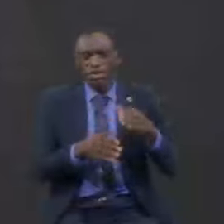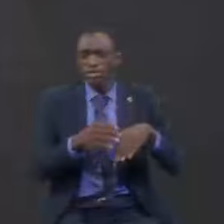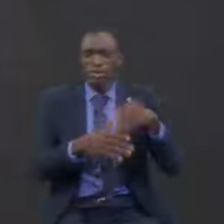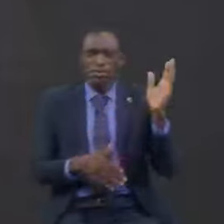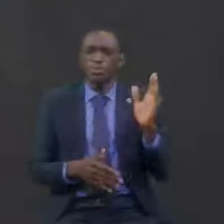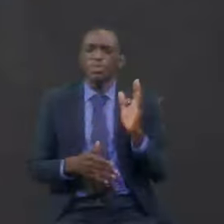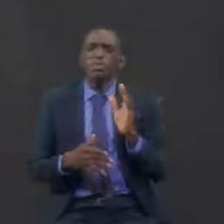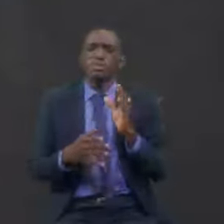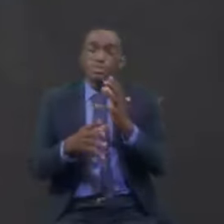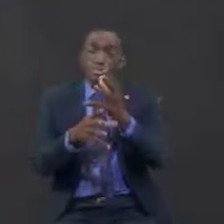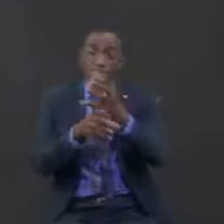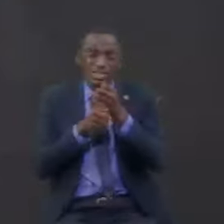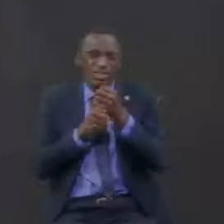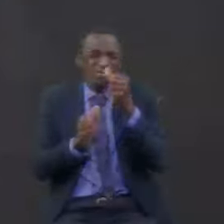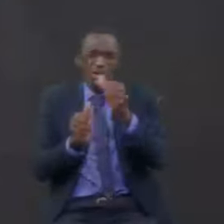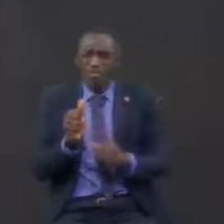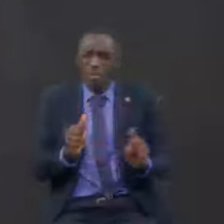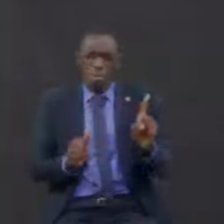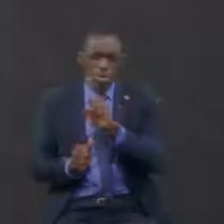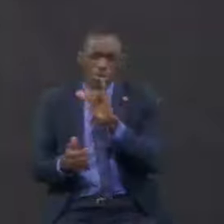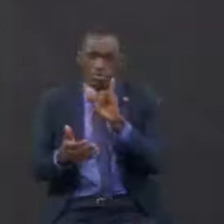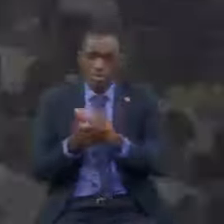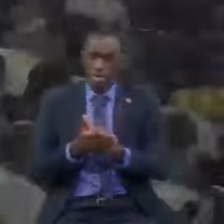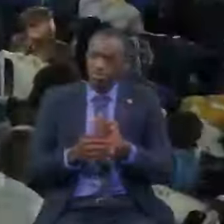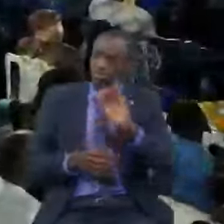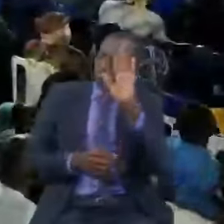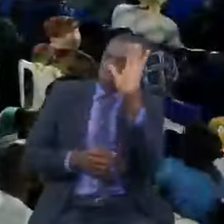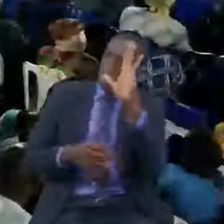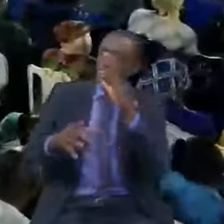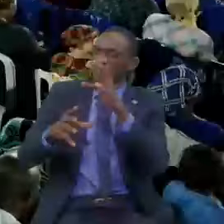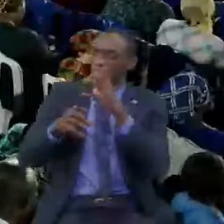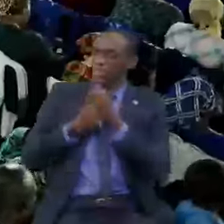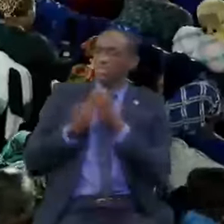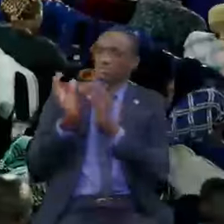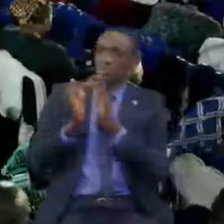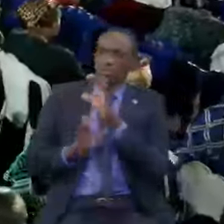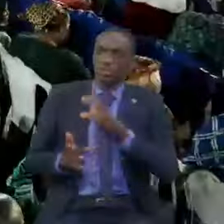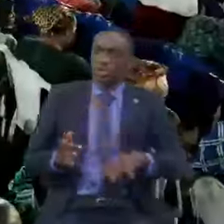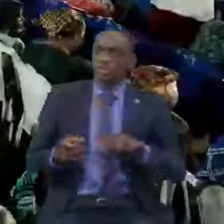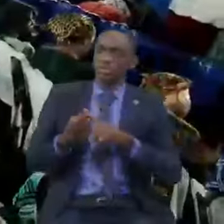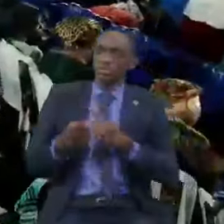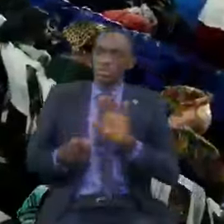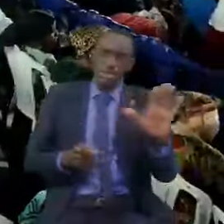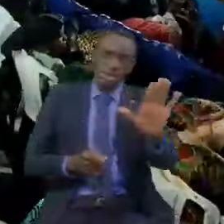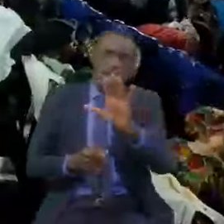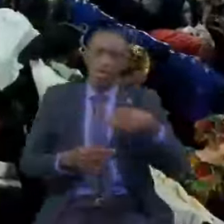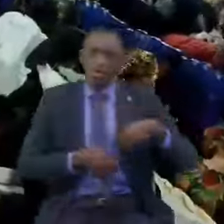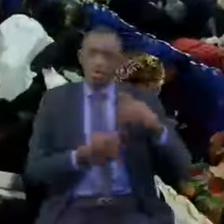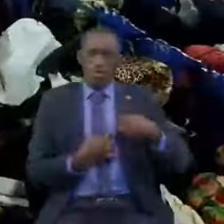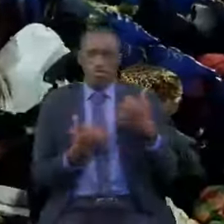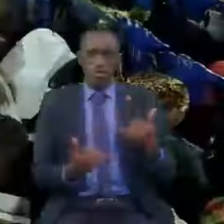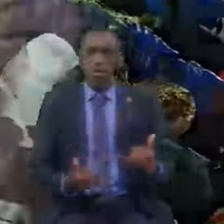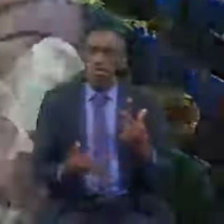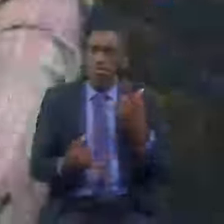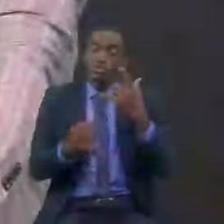receives Christ into their hearts now in Jesus' name. The promise of that new